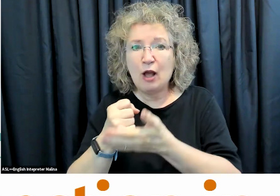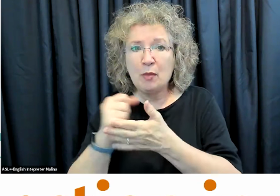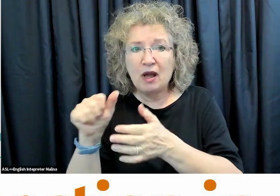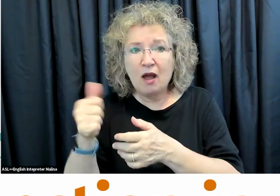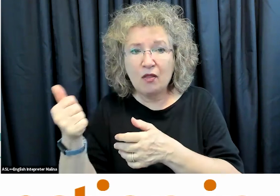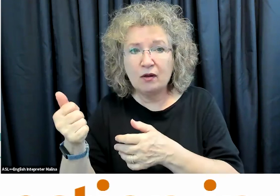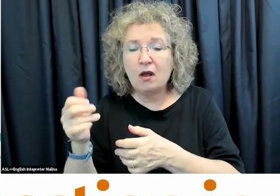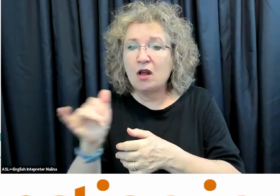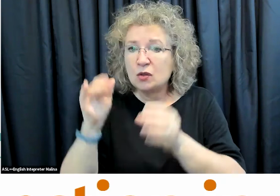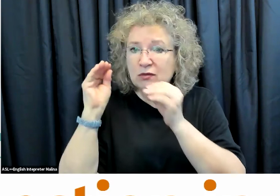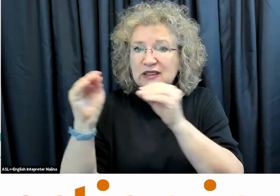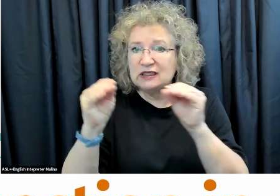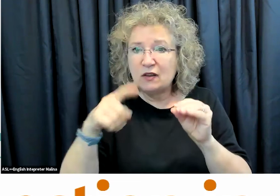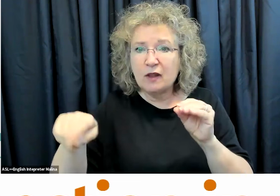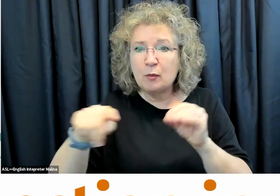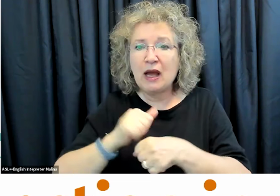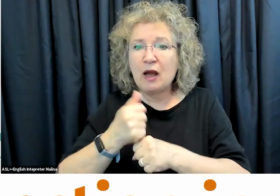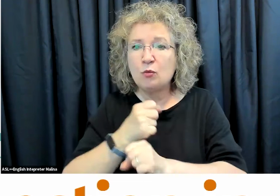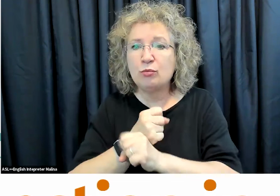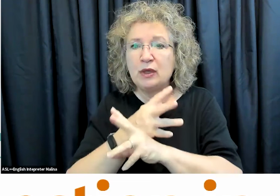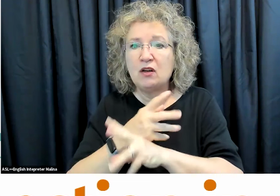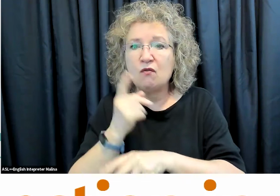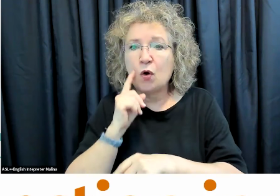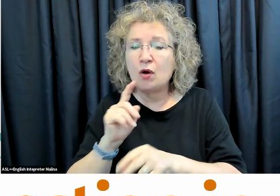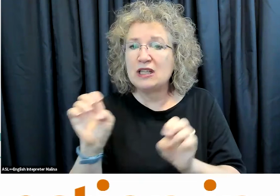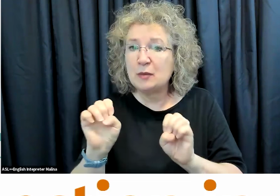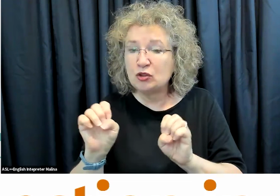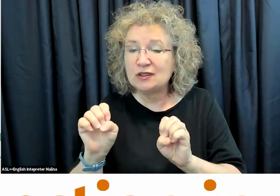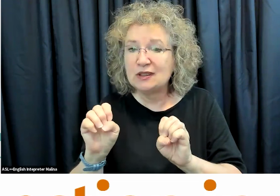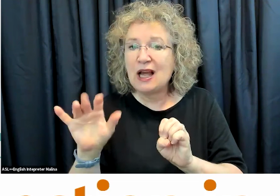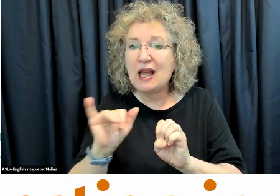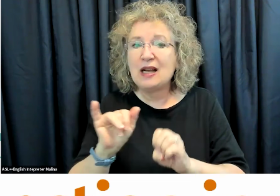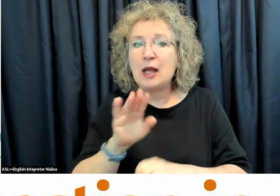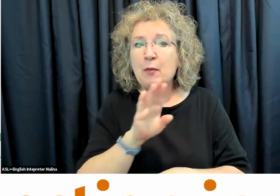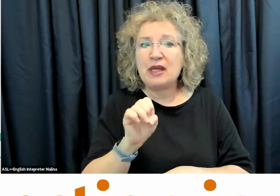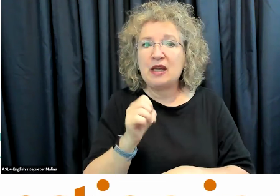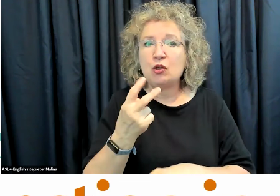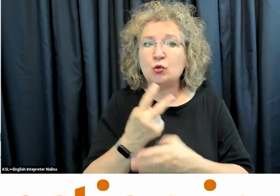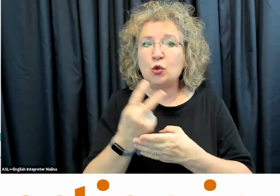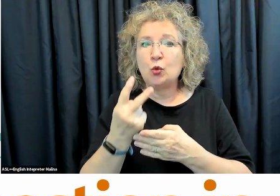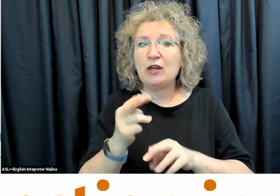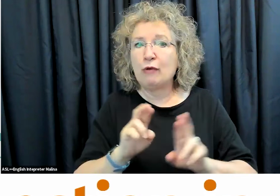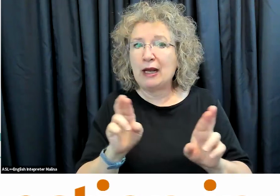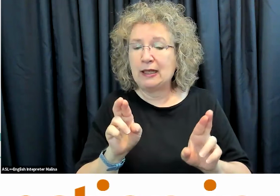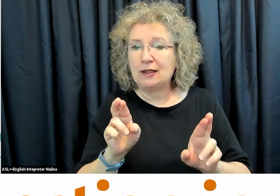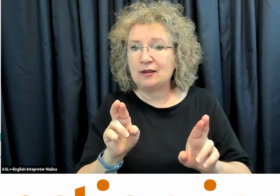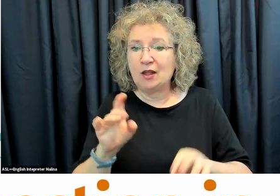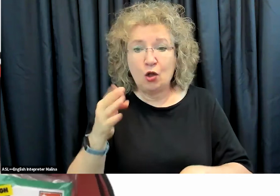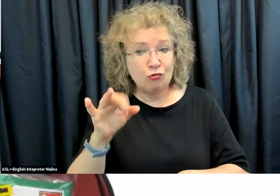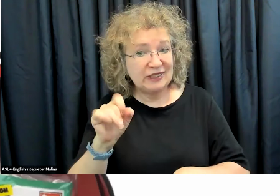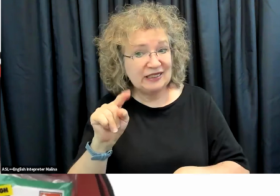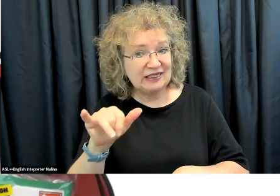and how to be 2 weeks ready. You can go ahead with your presentation, Christy.